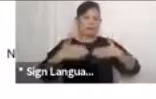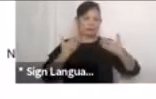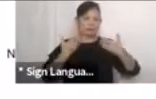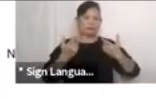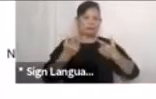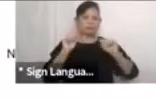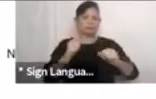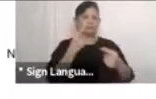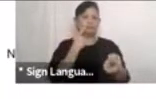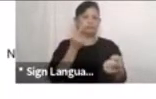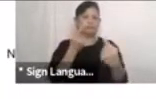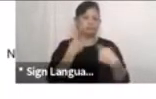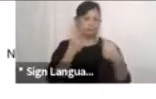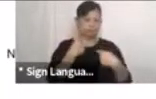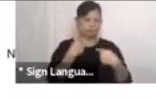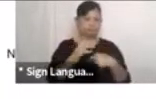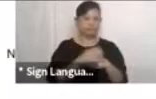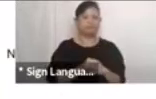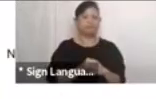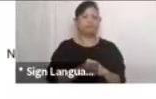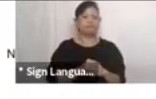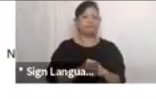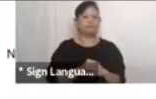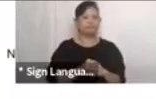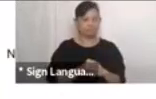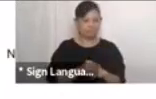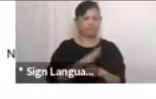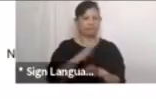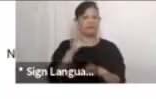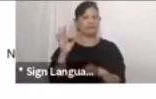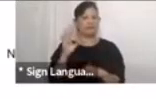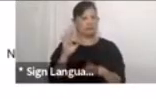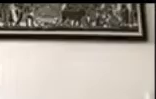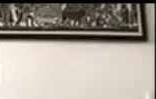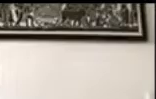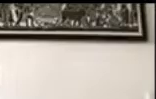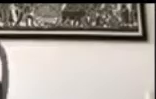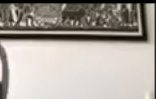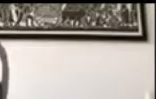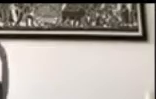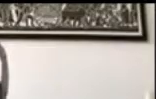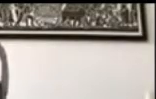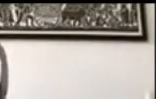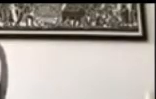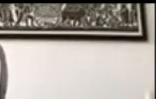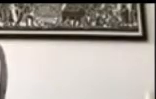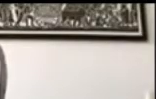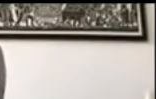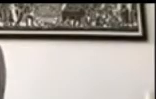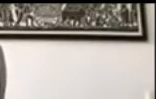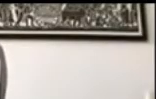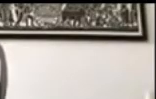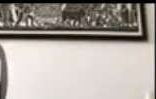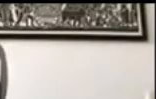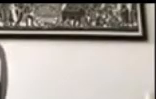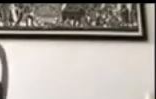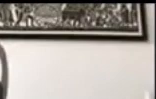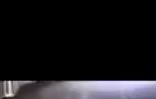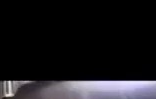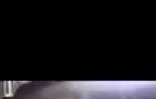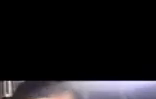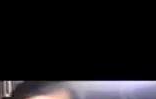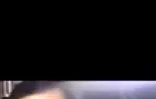the Q&A session and a discussion. Look forward for the discussion. Thank you so much. Thank you so much, Dakshitha. This is really informative and